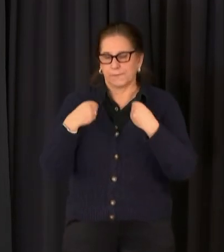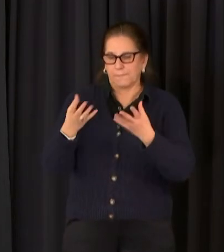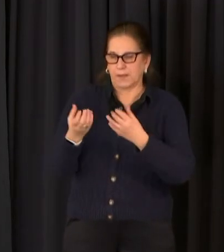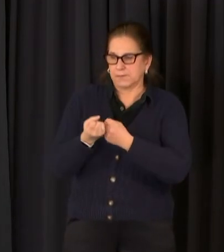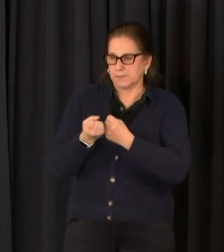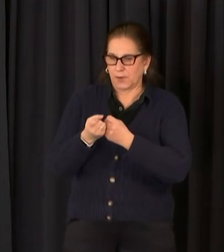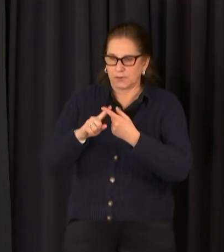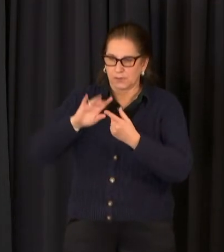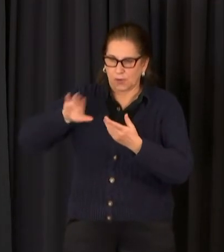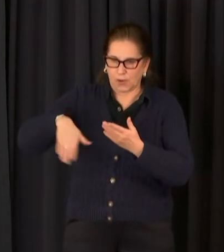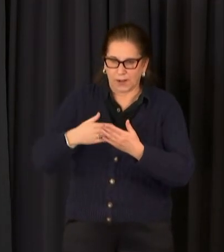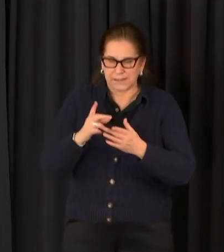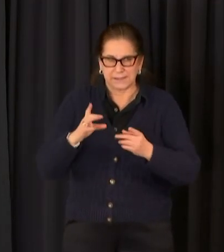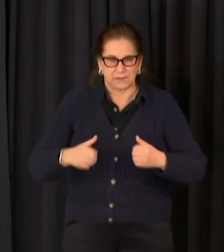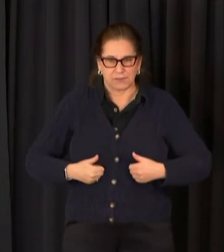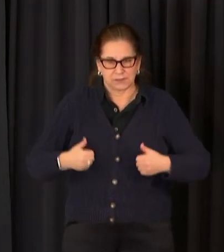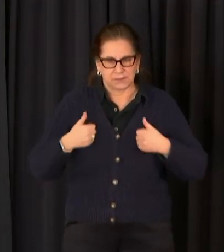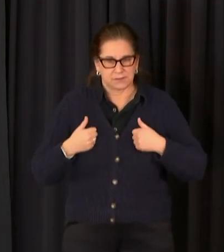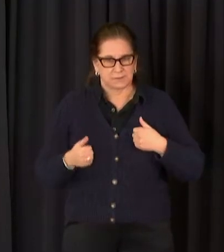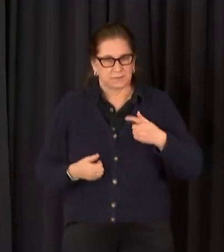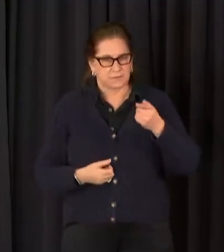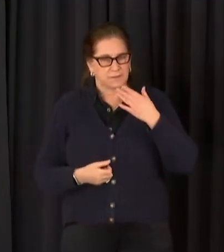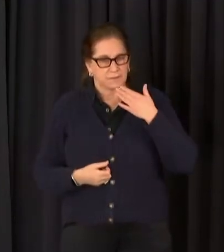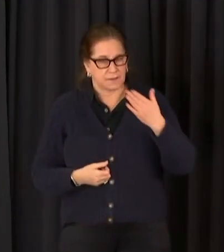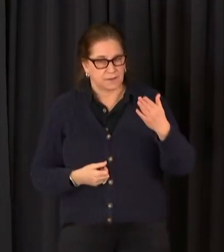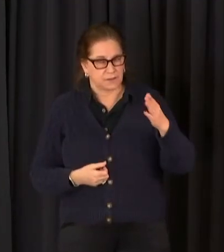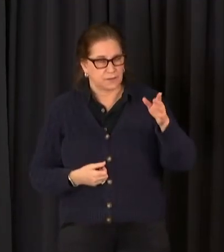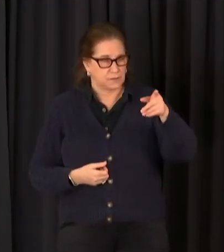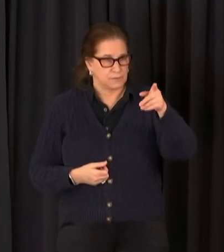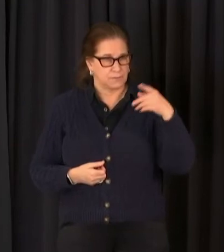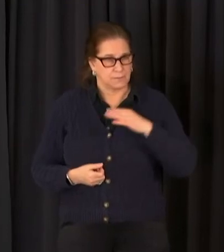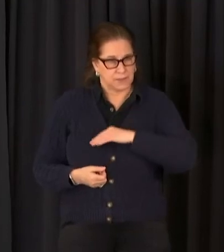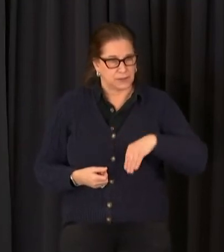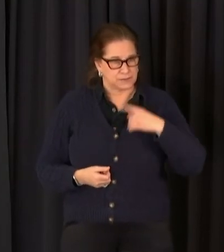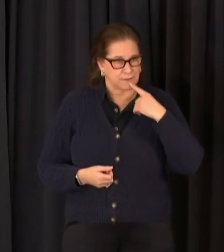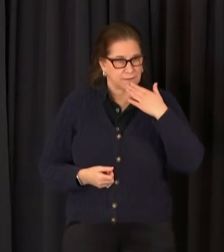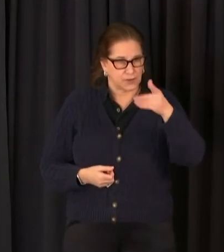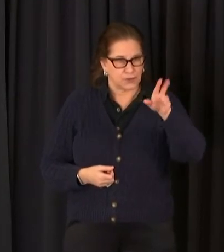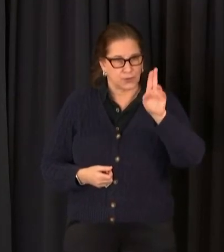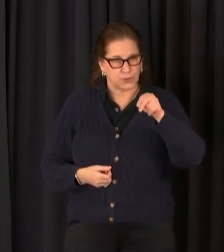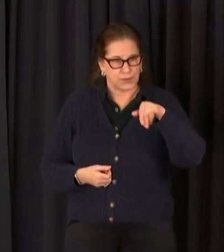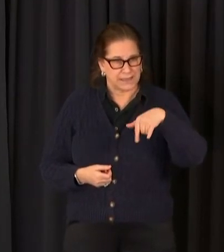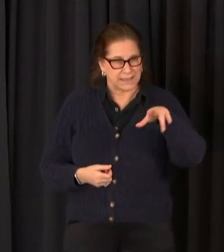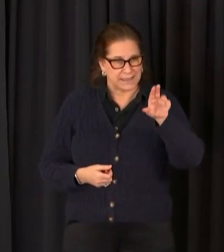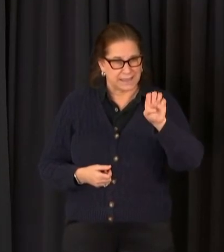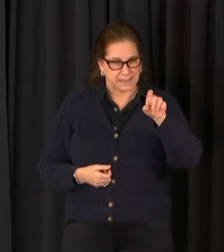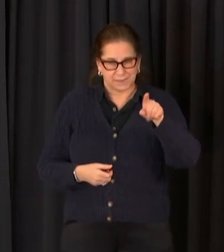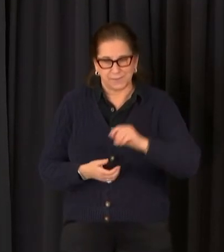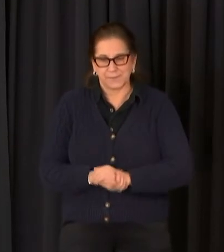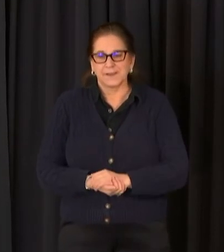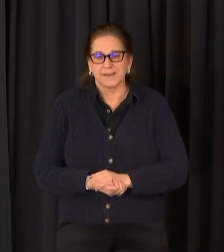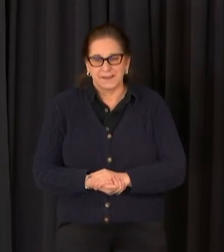Unique, for that update, and that is indeed good news. We know that thousands of people